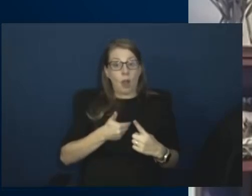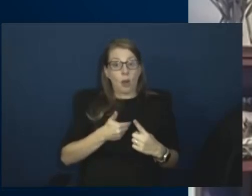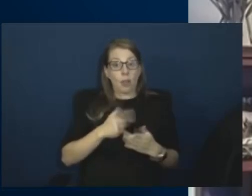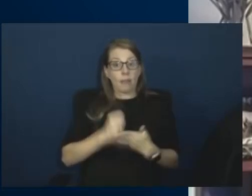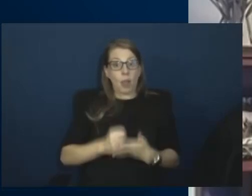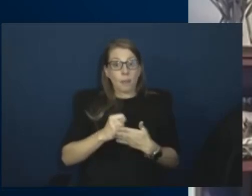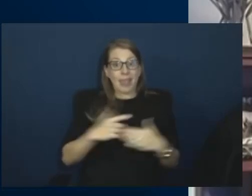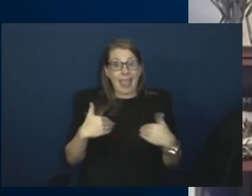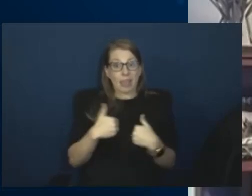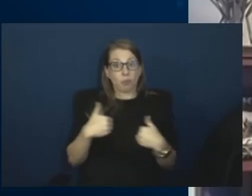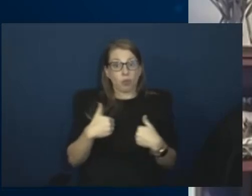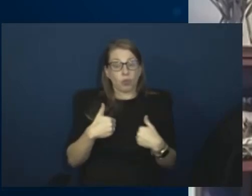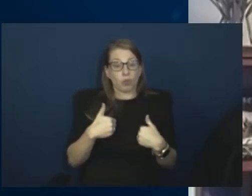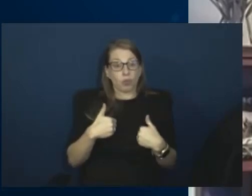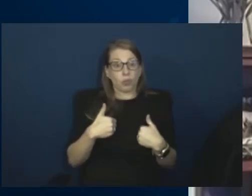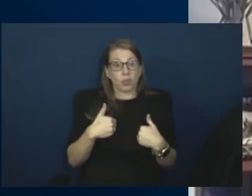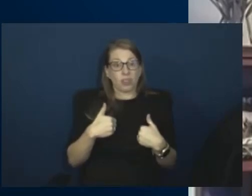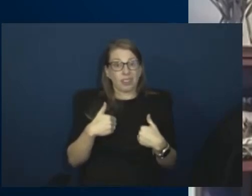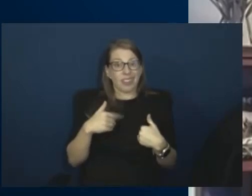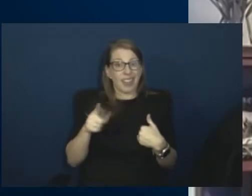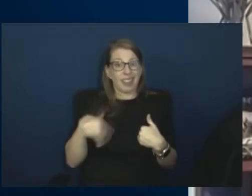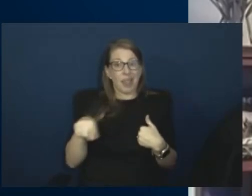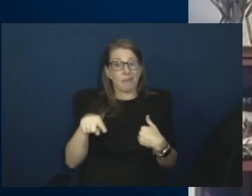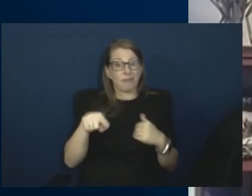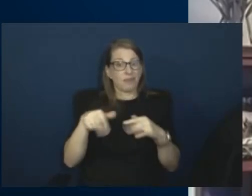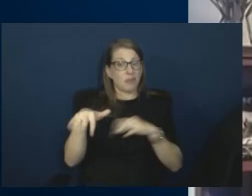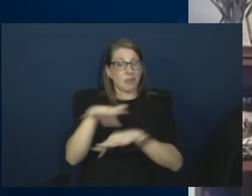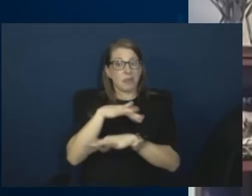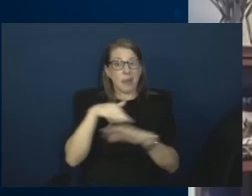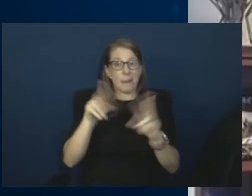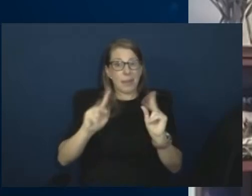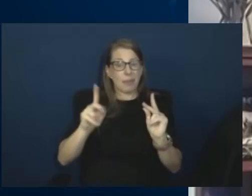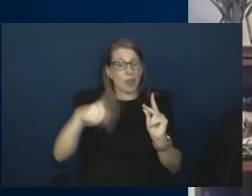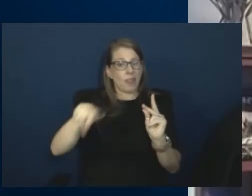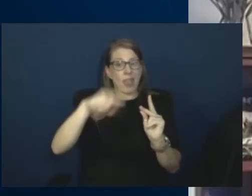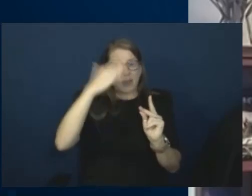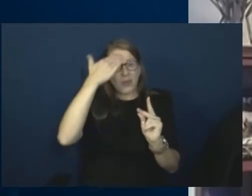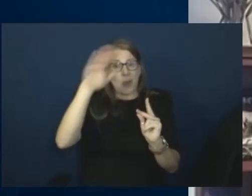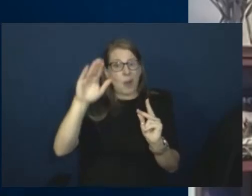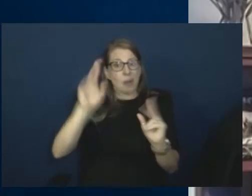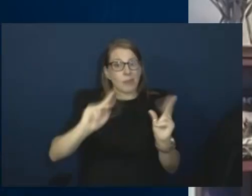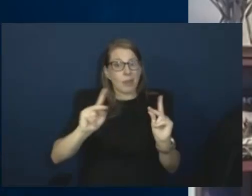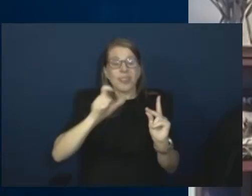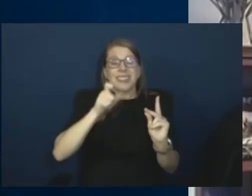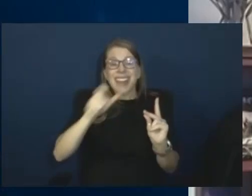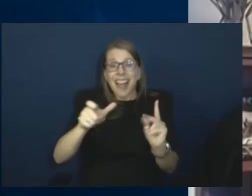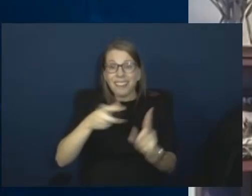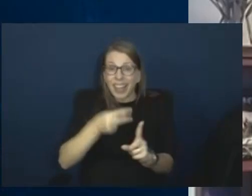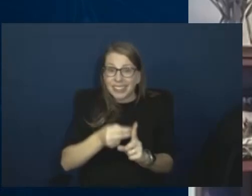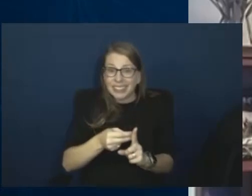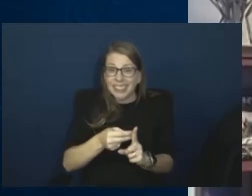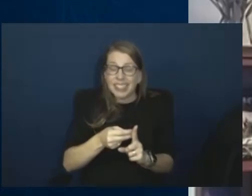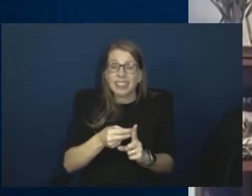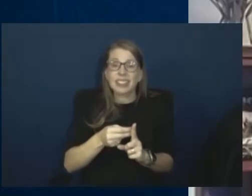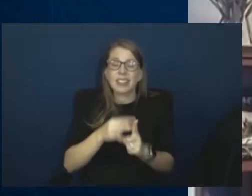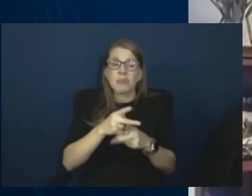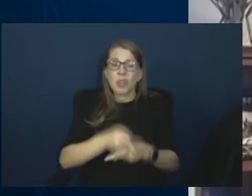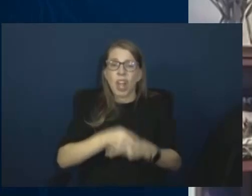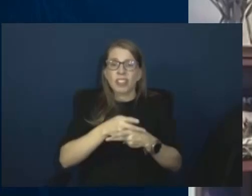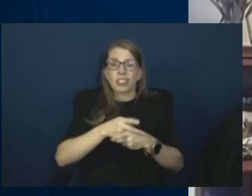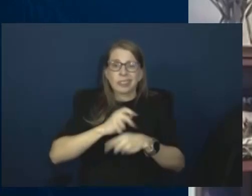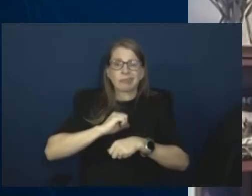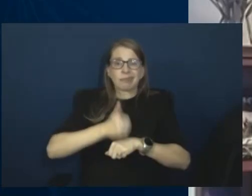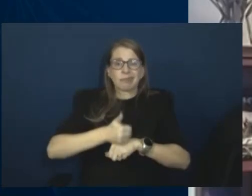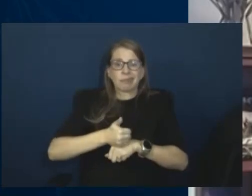and them being around people they don't know, maybe people who aren't vaccinated? What kind of precautions should they be taking, if